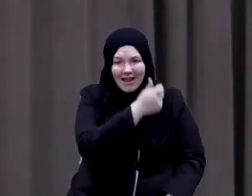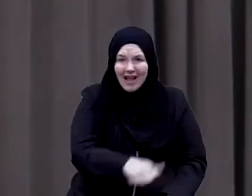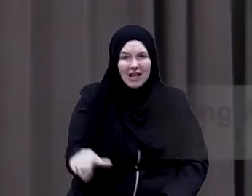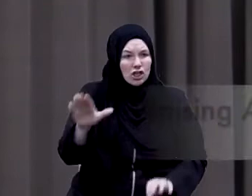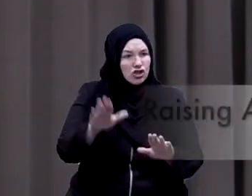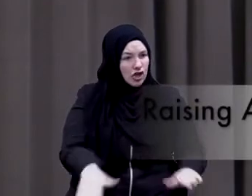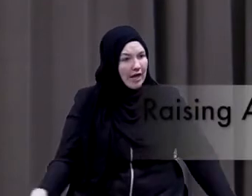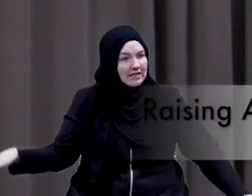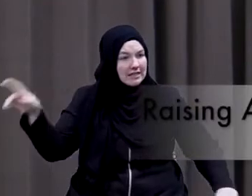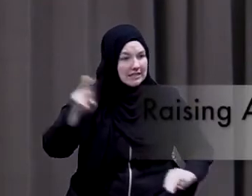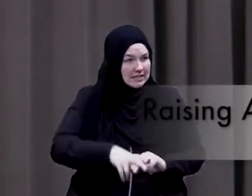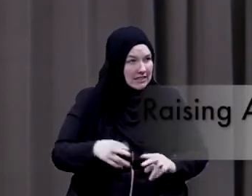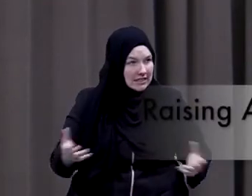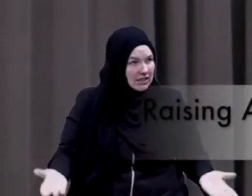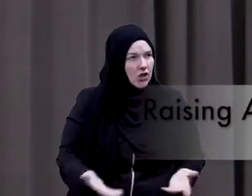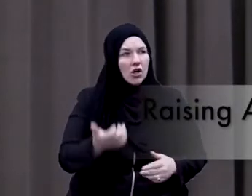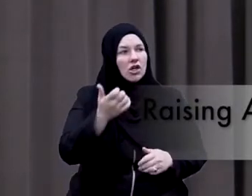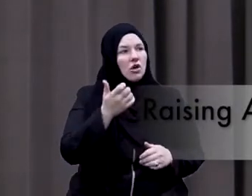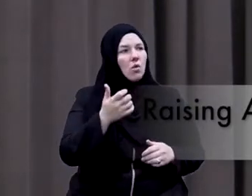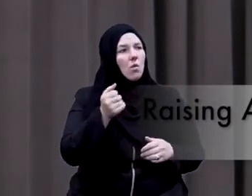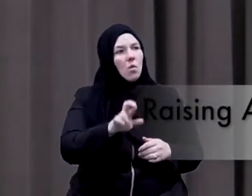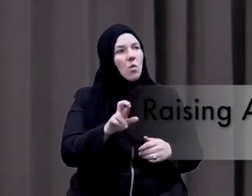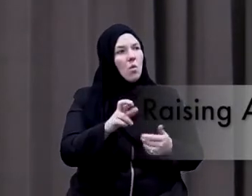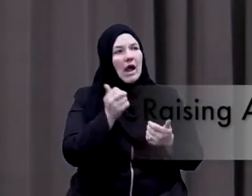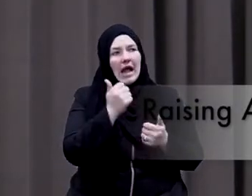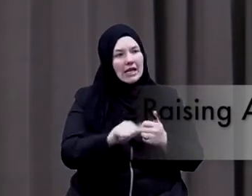child sitting here or any